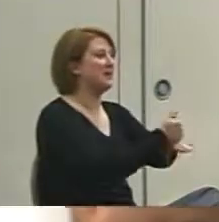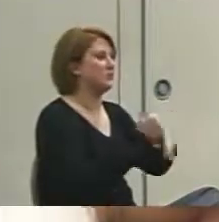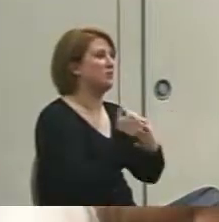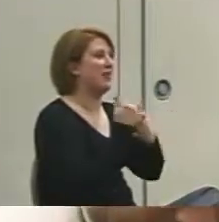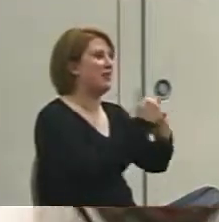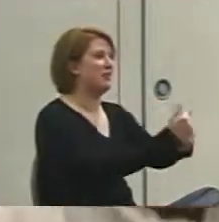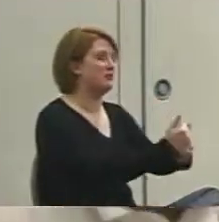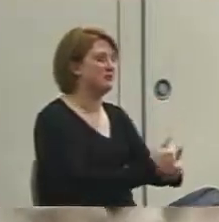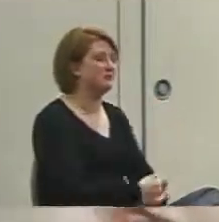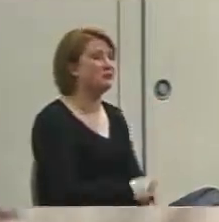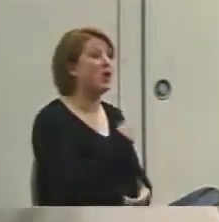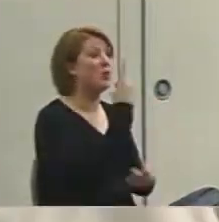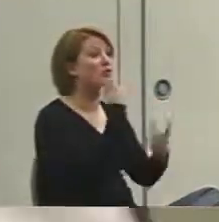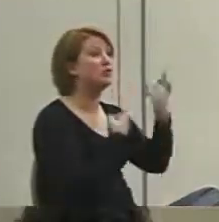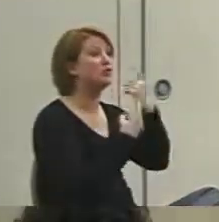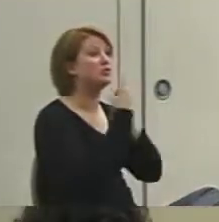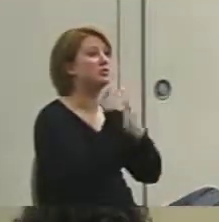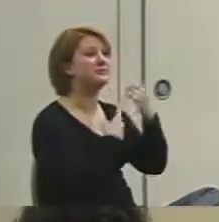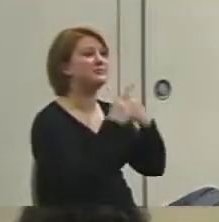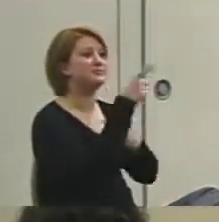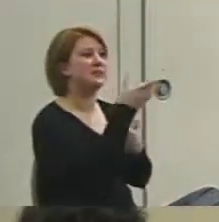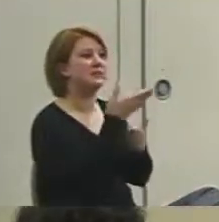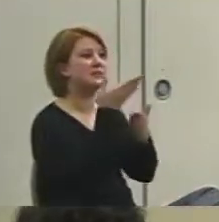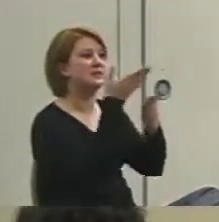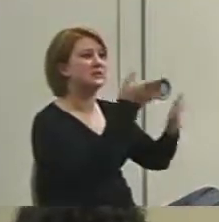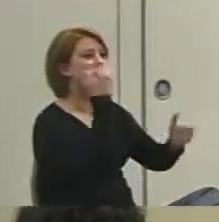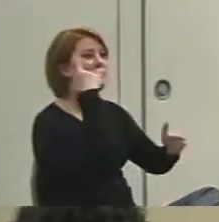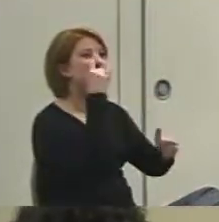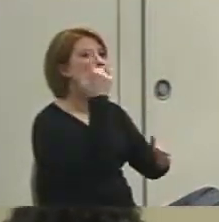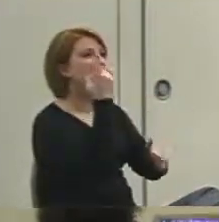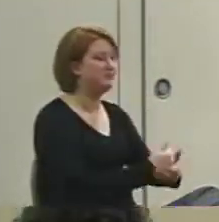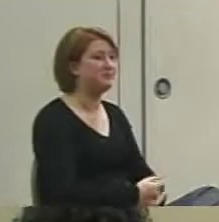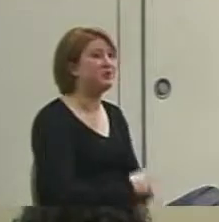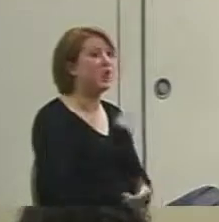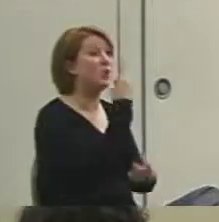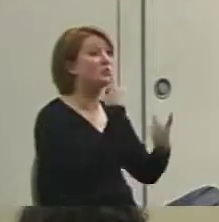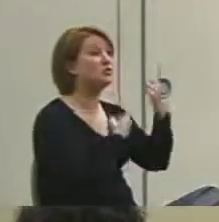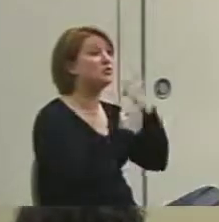be helpful. Questions? Suggestions for